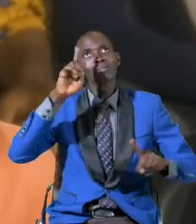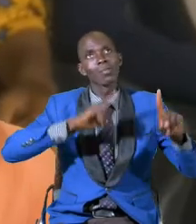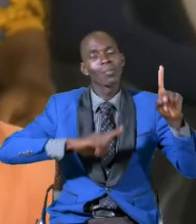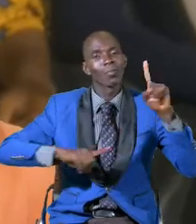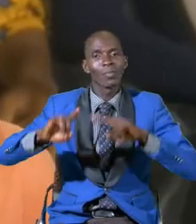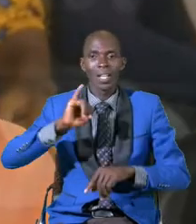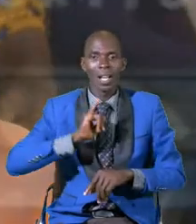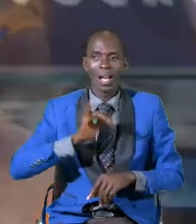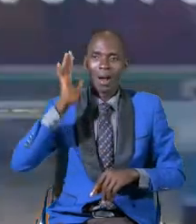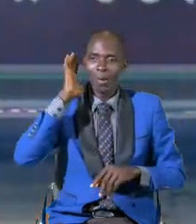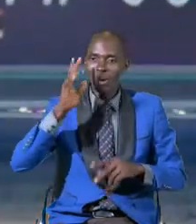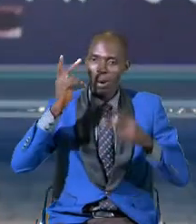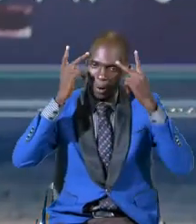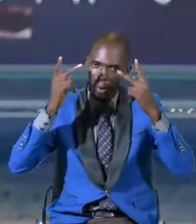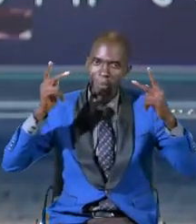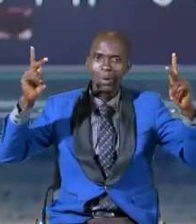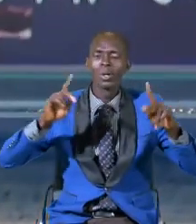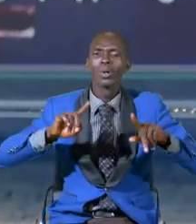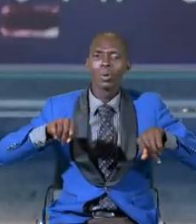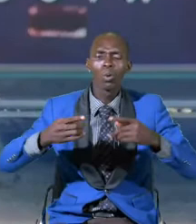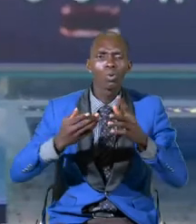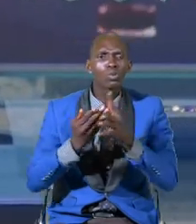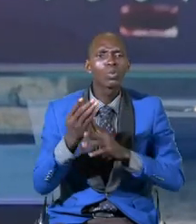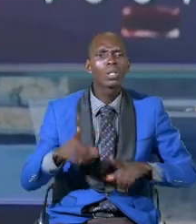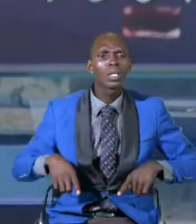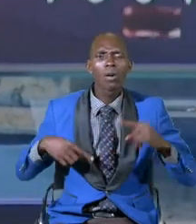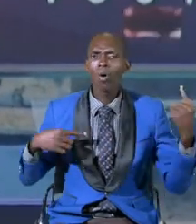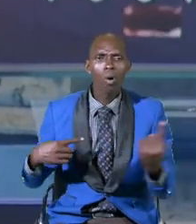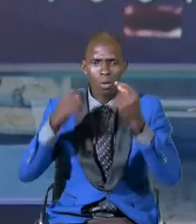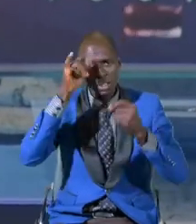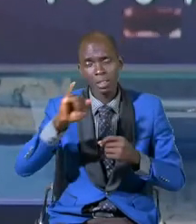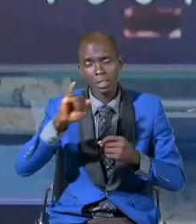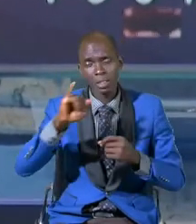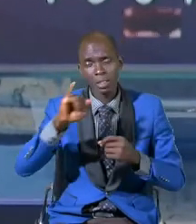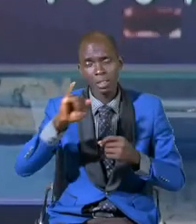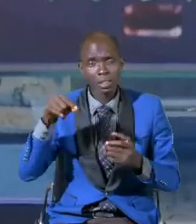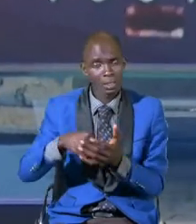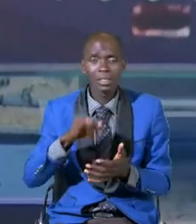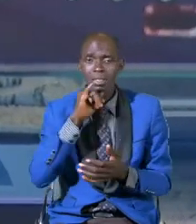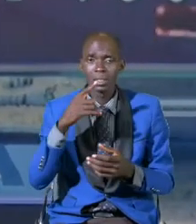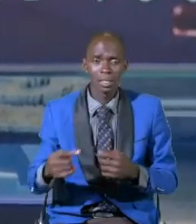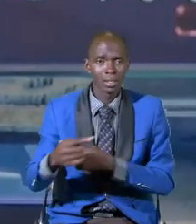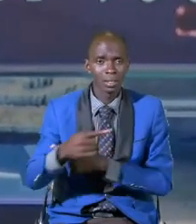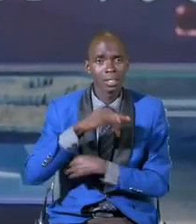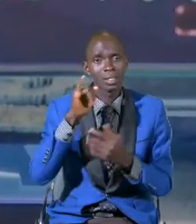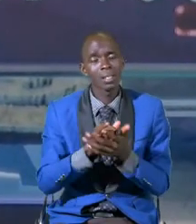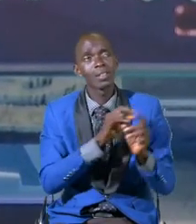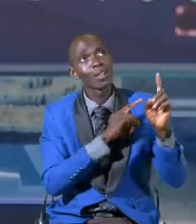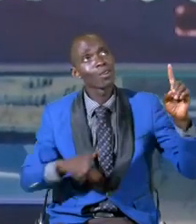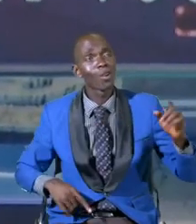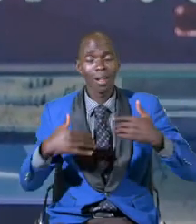through life, and always understand this is the day the Lord has made, and